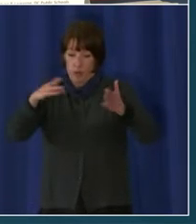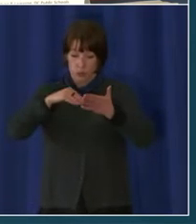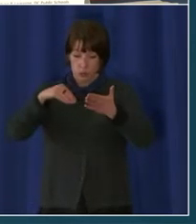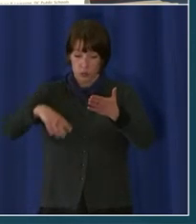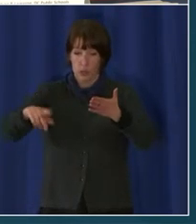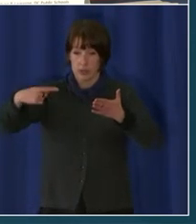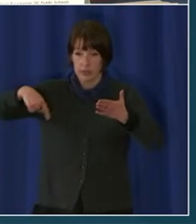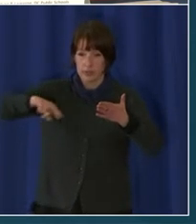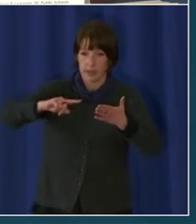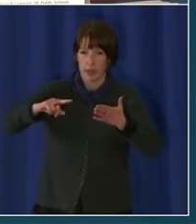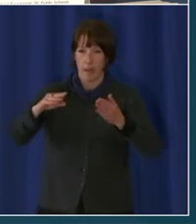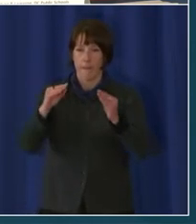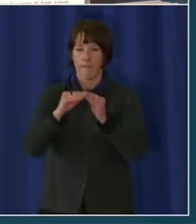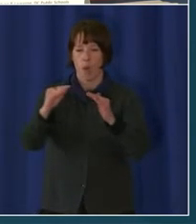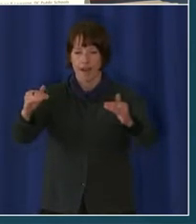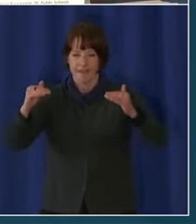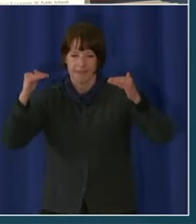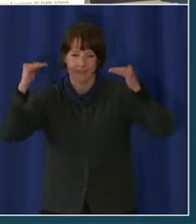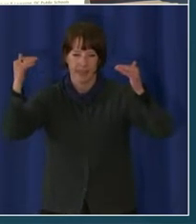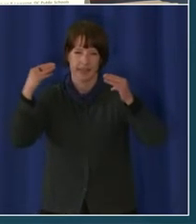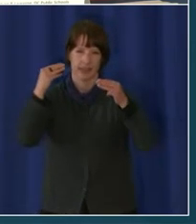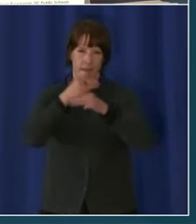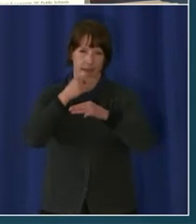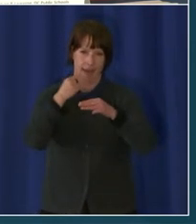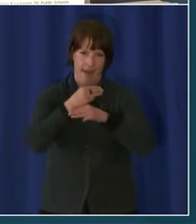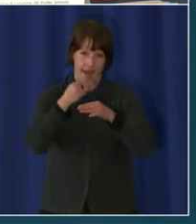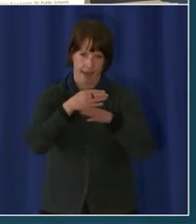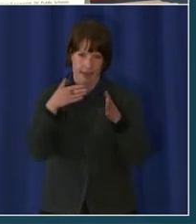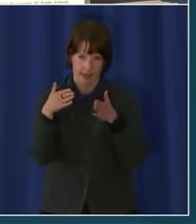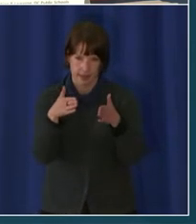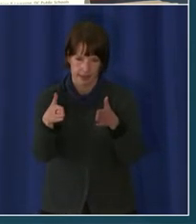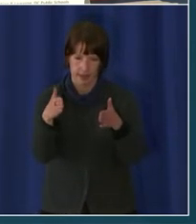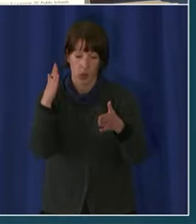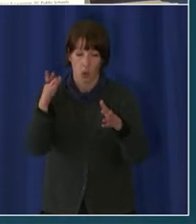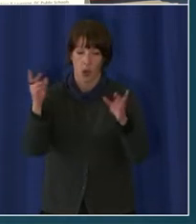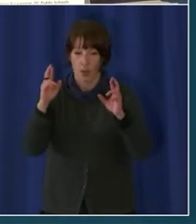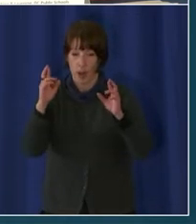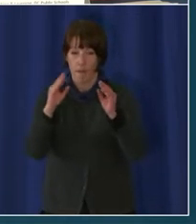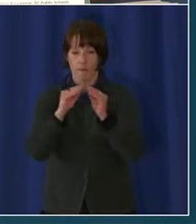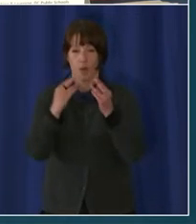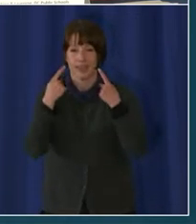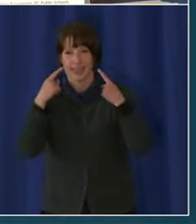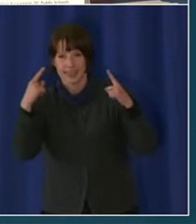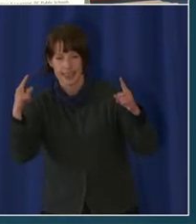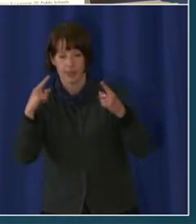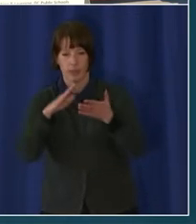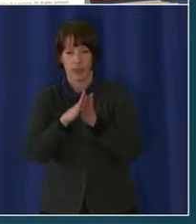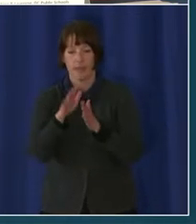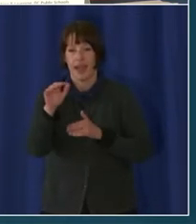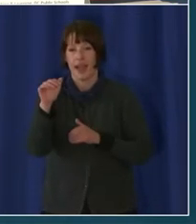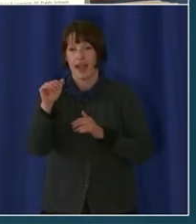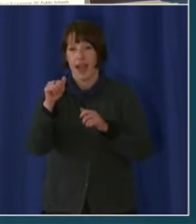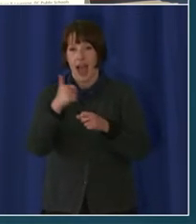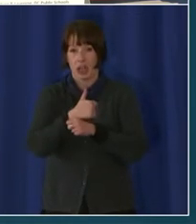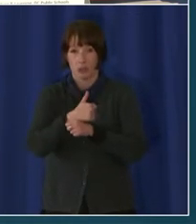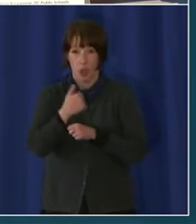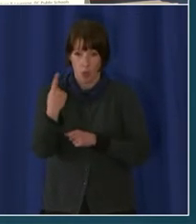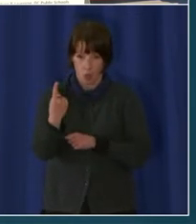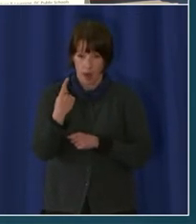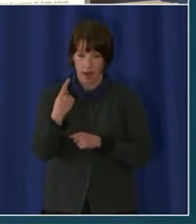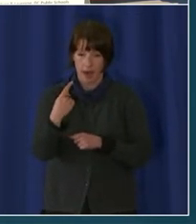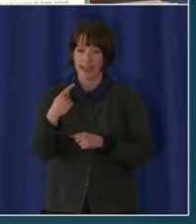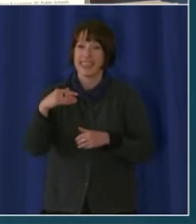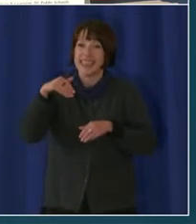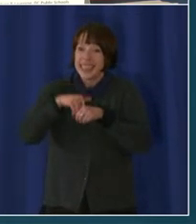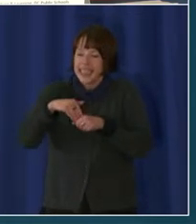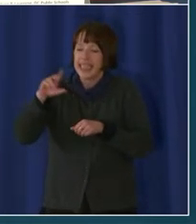be on that advanced math track that will prepare them to be successful in taking Algebra 1 as an 8th grade